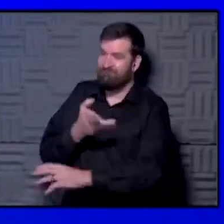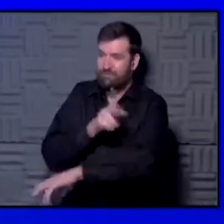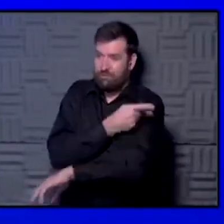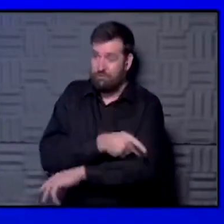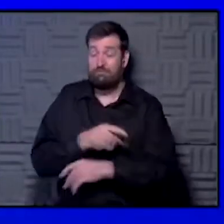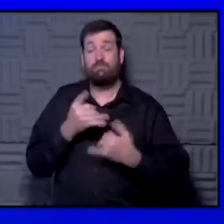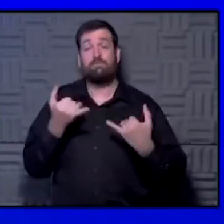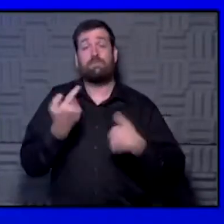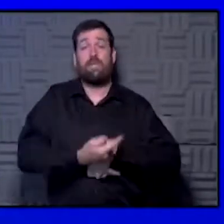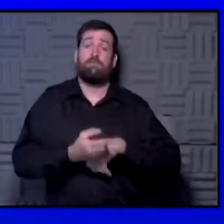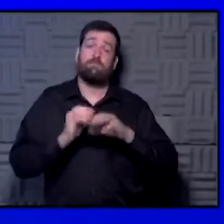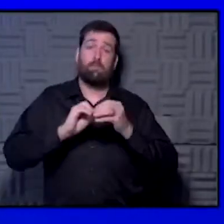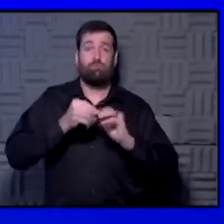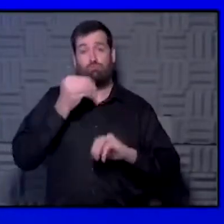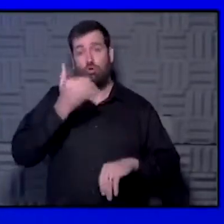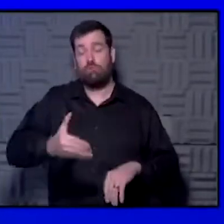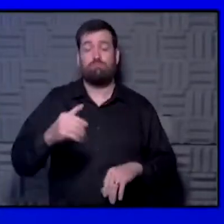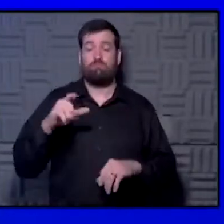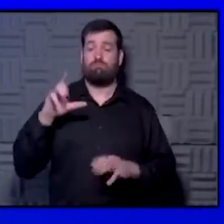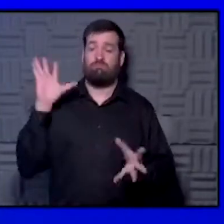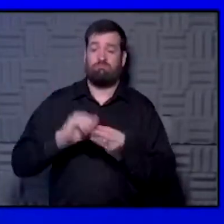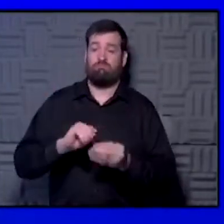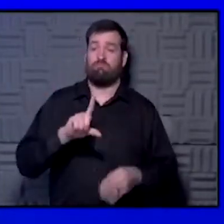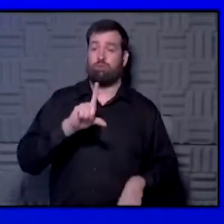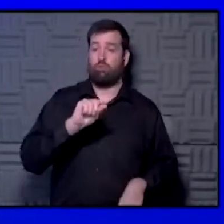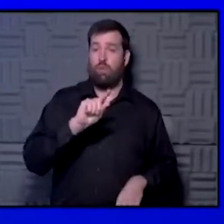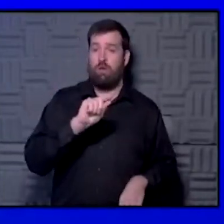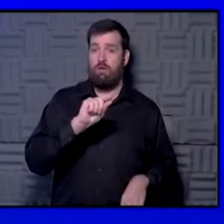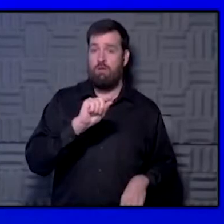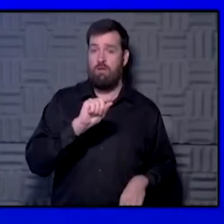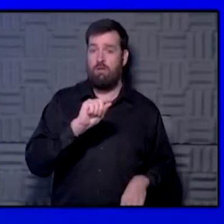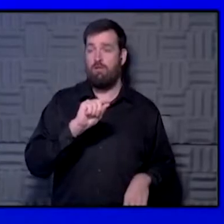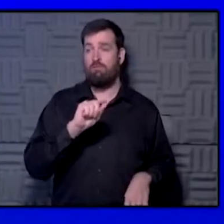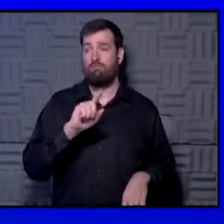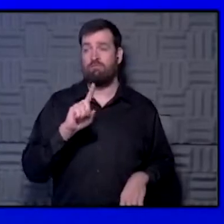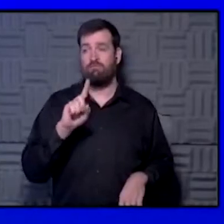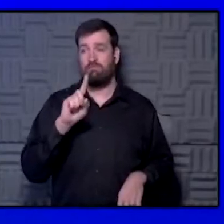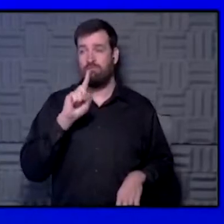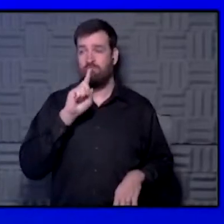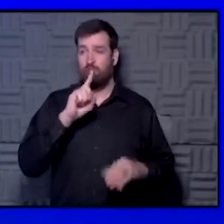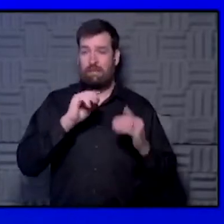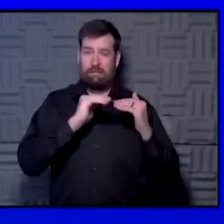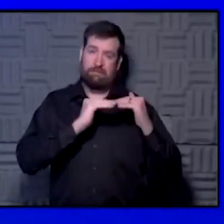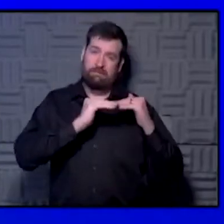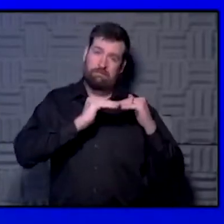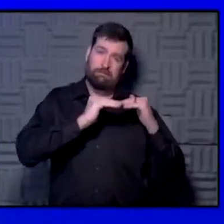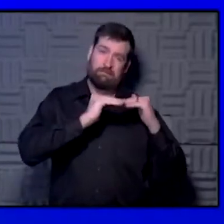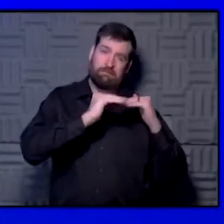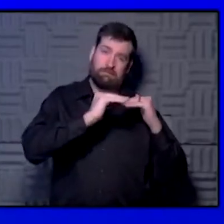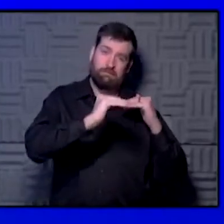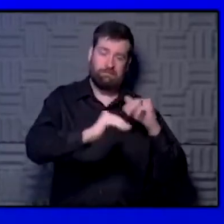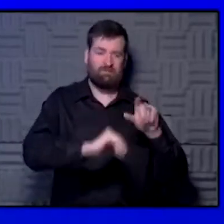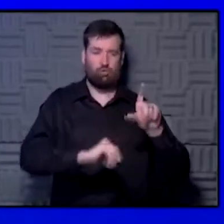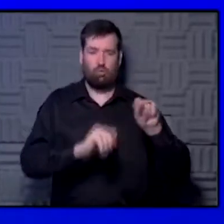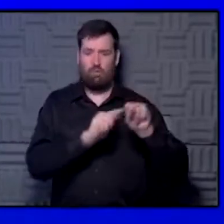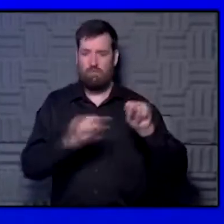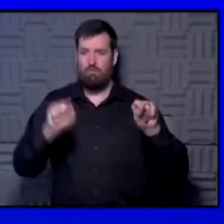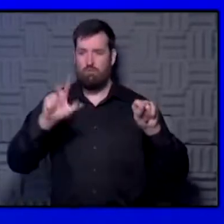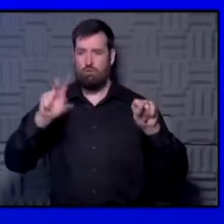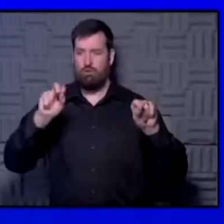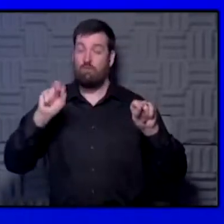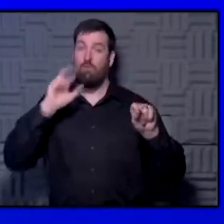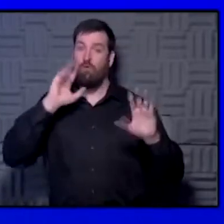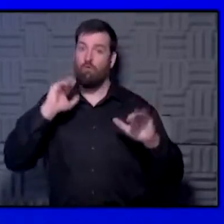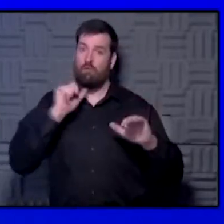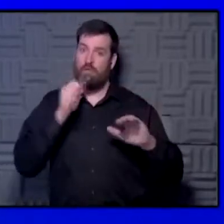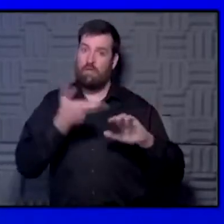So today our numbers are pretty good. We have 20 in the hospital, so I think we are really reaching that equilibrium of 20 to 30 right now. Hopefully it won't go